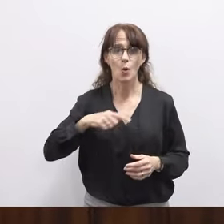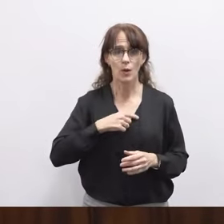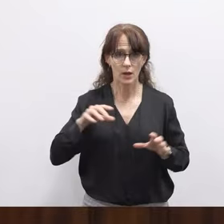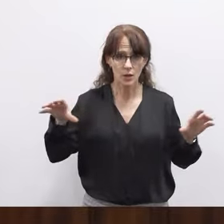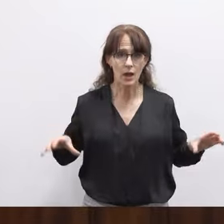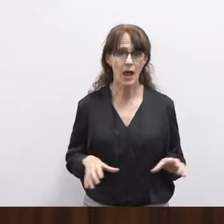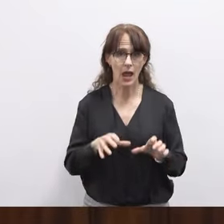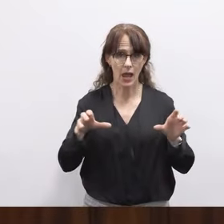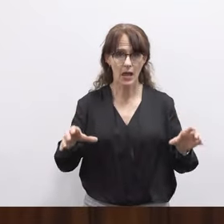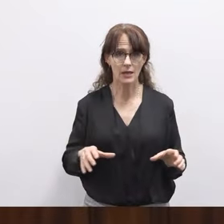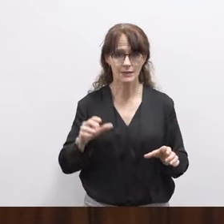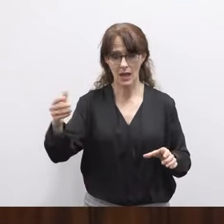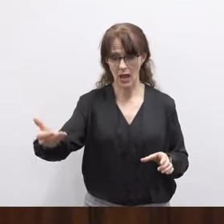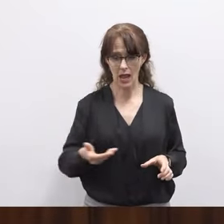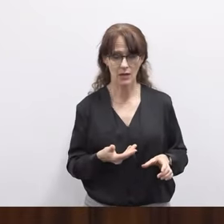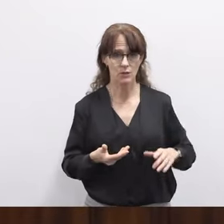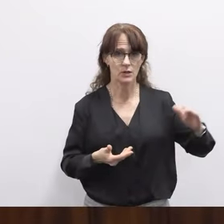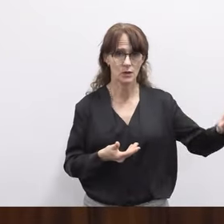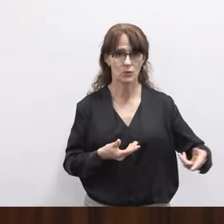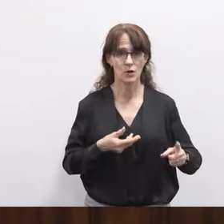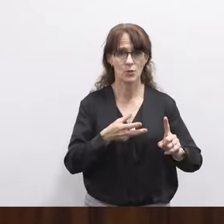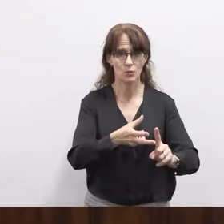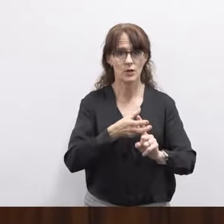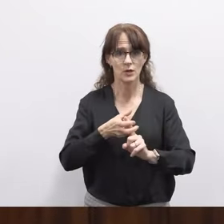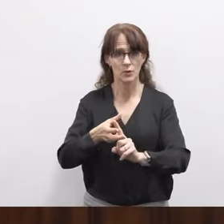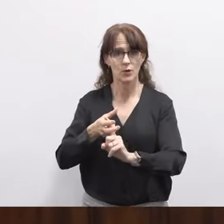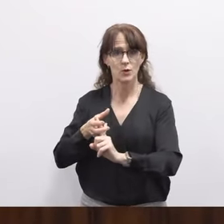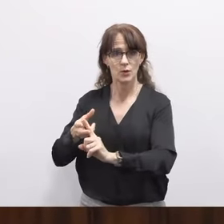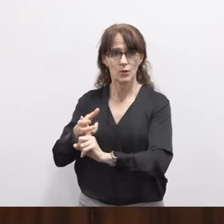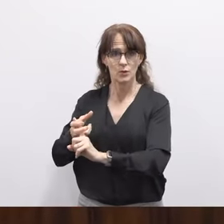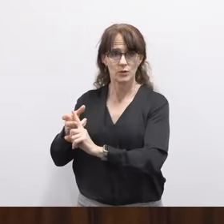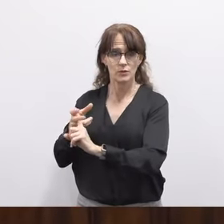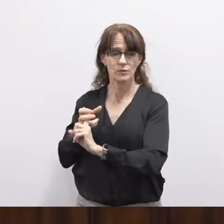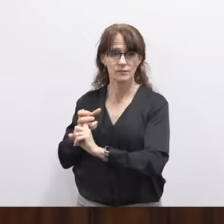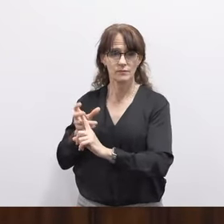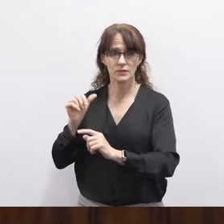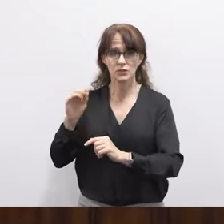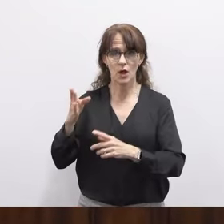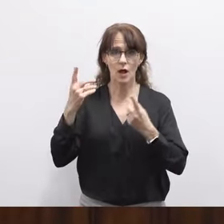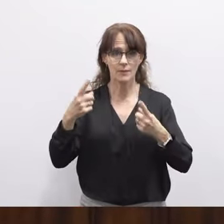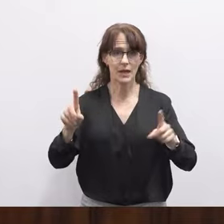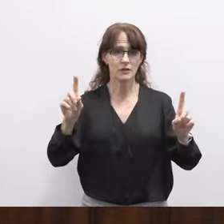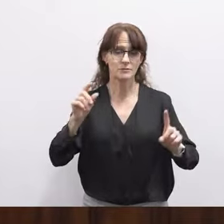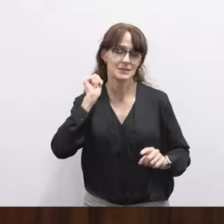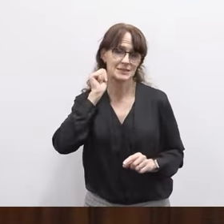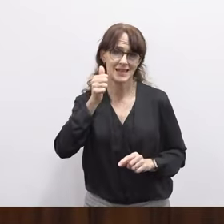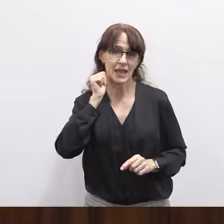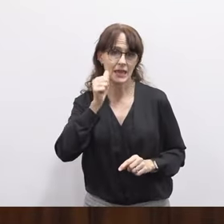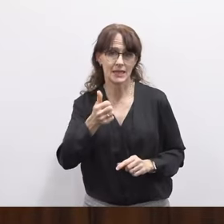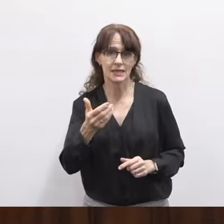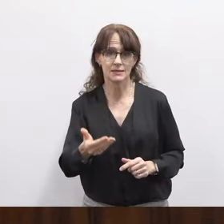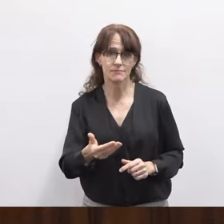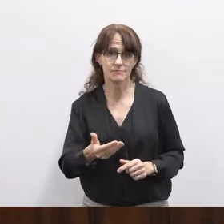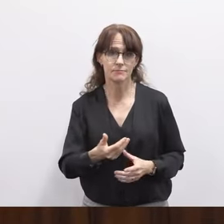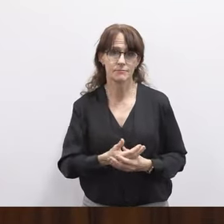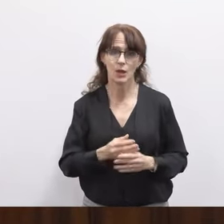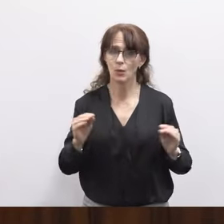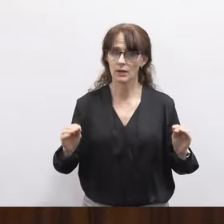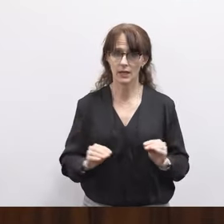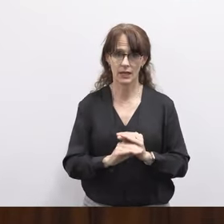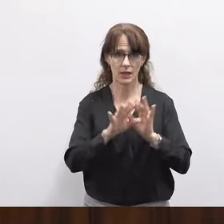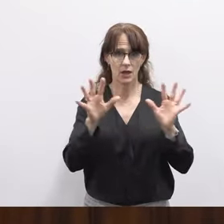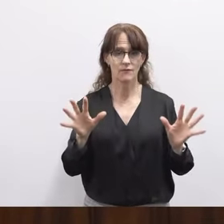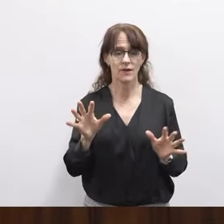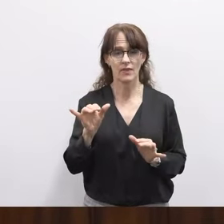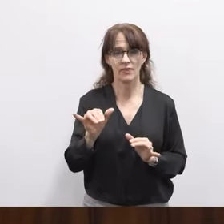actively hiring and recruiting, and I mean, I see job announcements almost daily. So wanted just to clarify